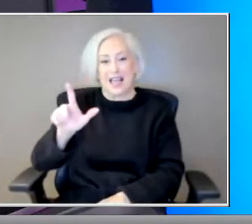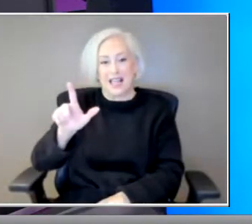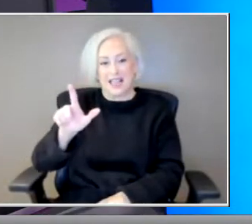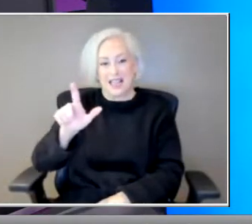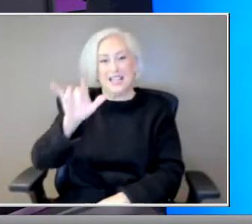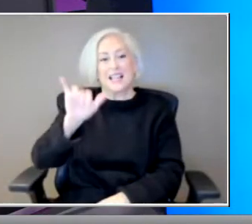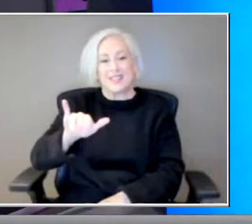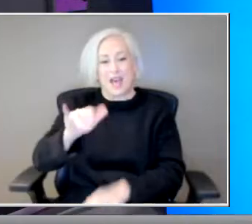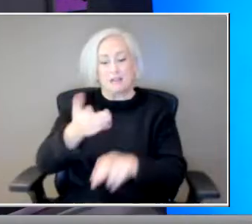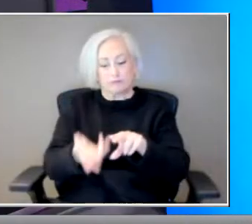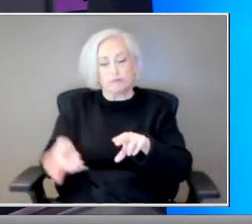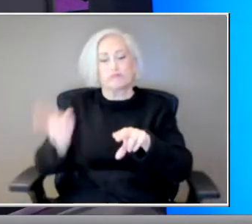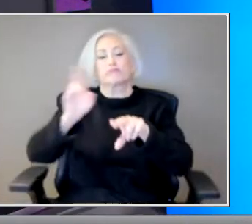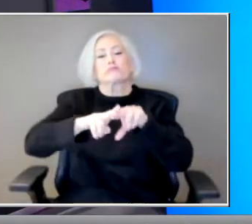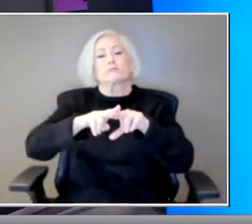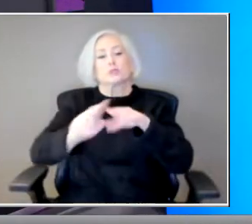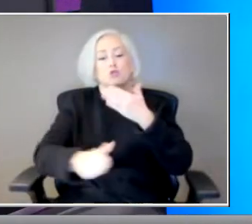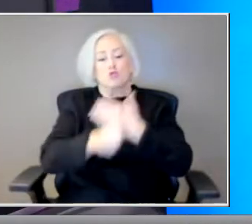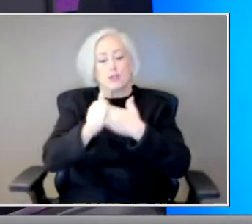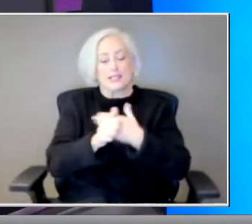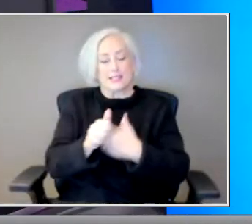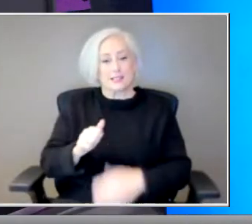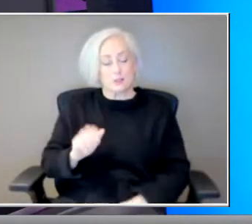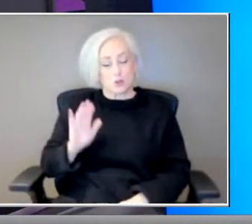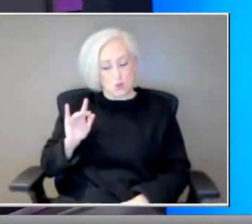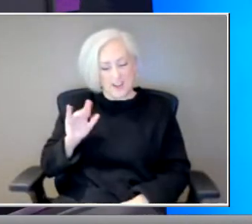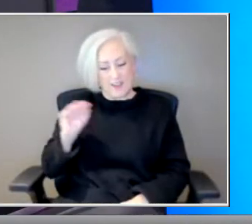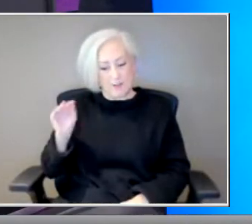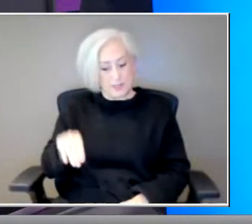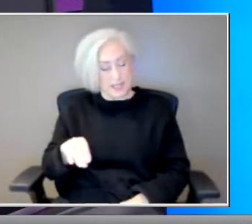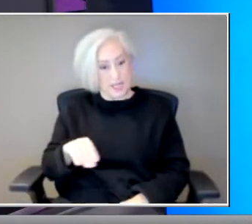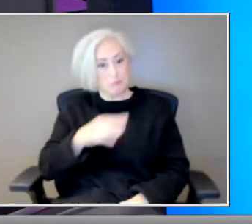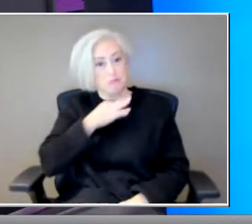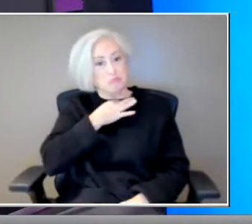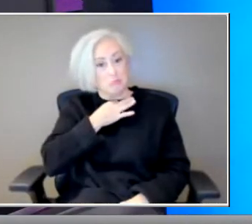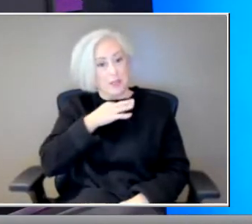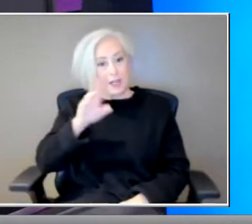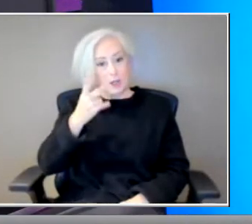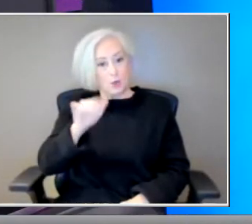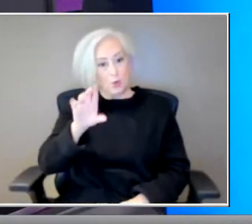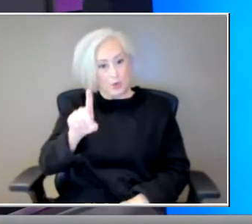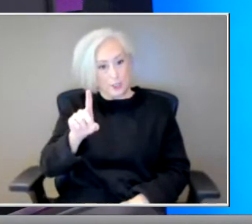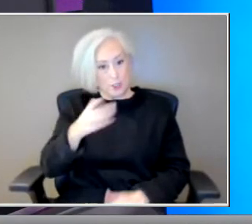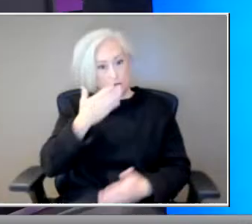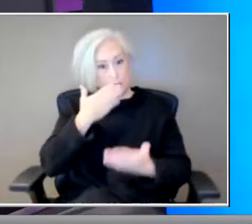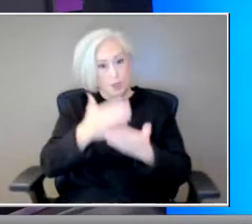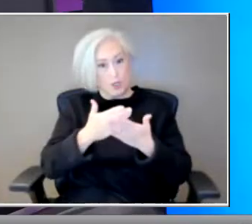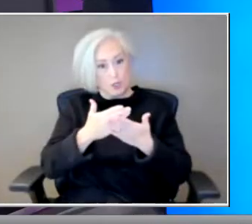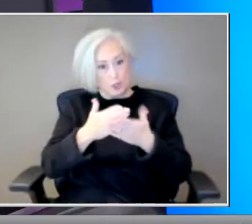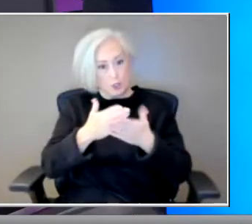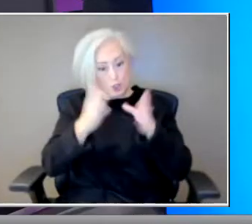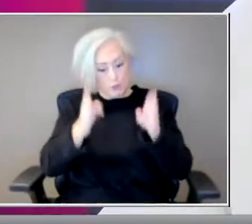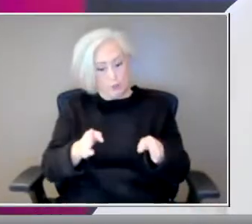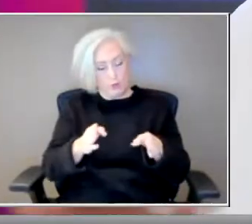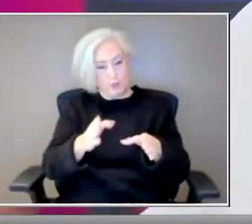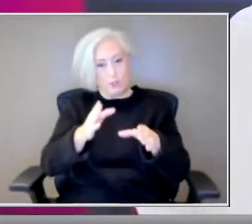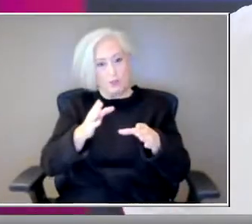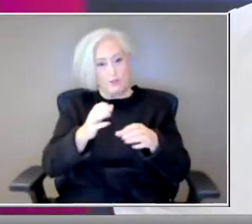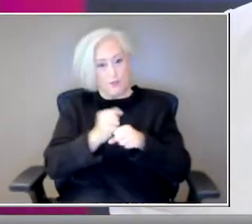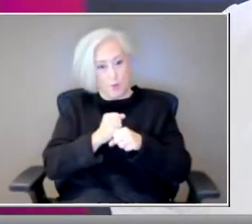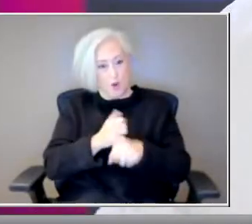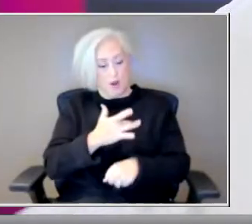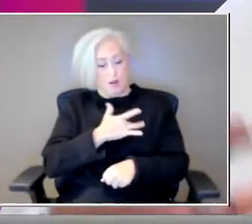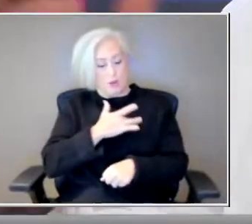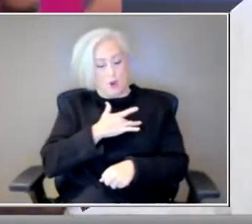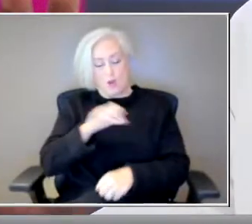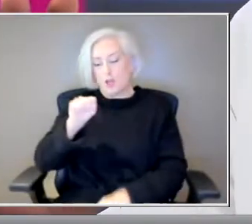risk, 25%. So would Richard be a good candidate for something like a cardio score? He probably